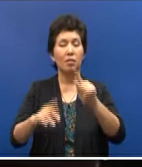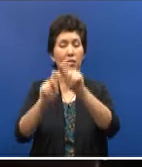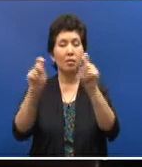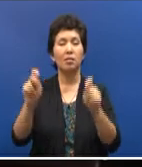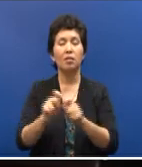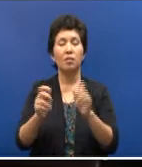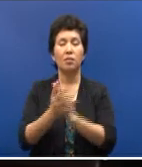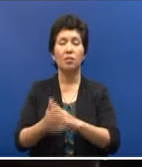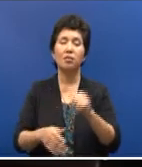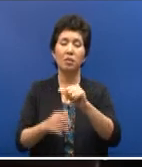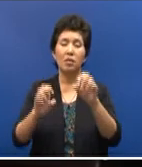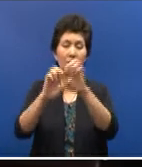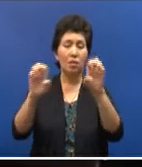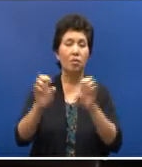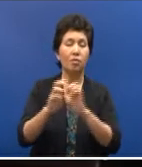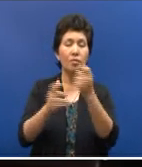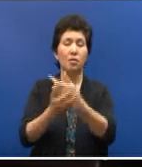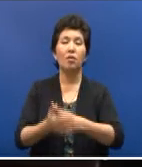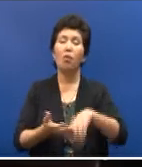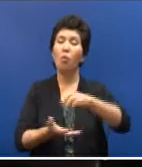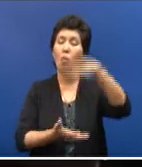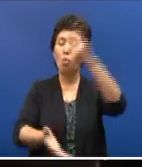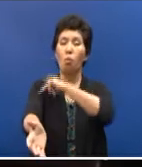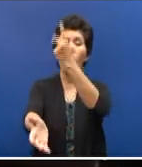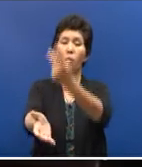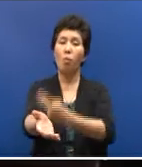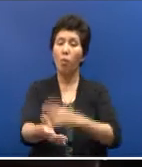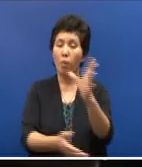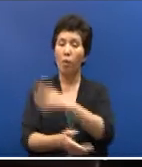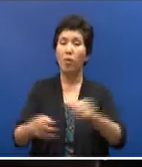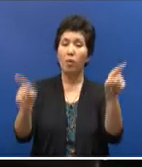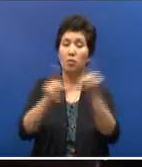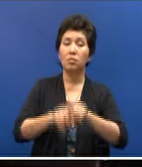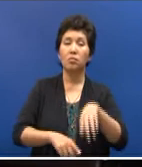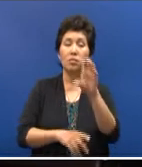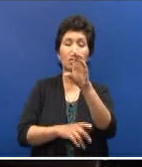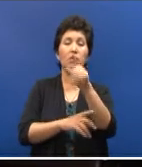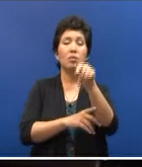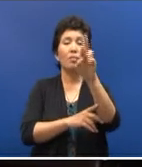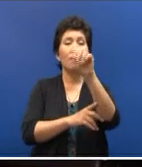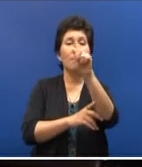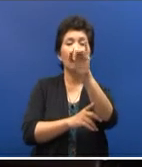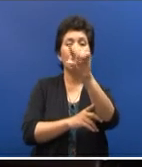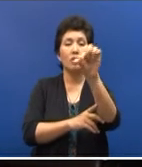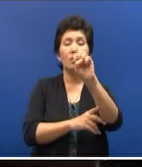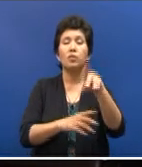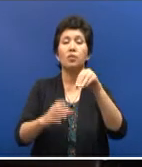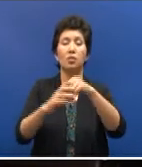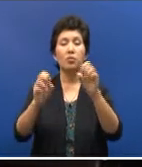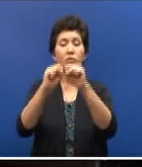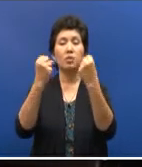of unequal distributions of wealth, power, and also prestige in the society.